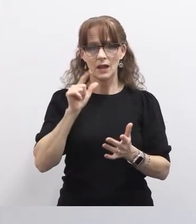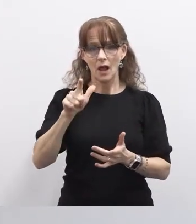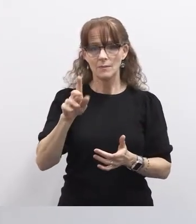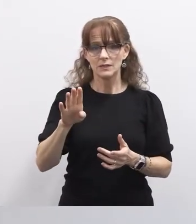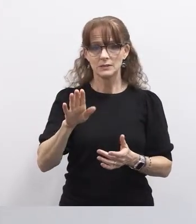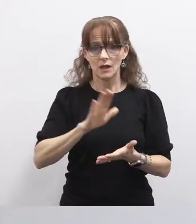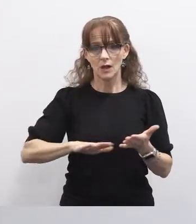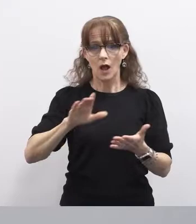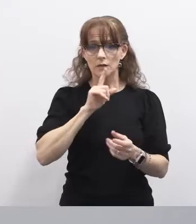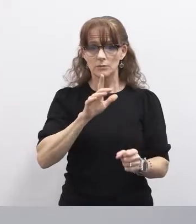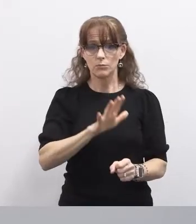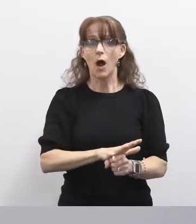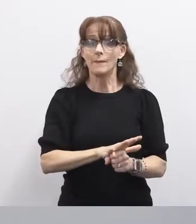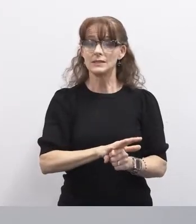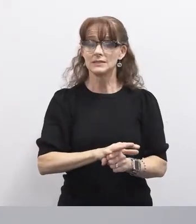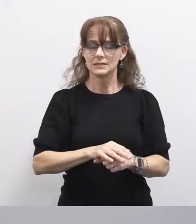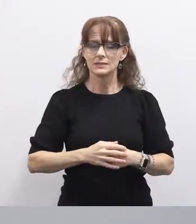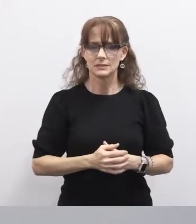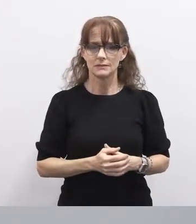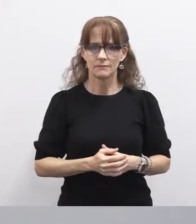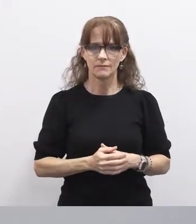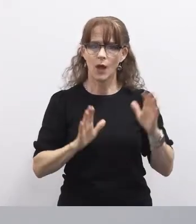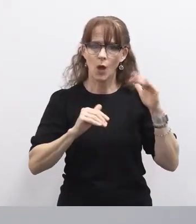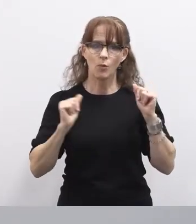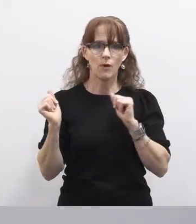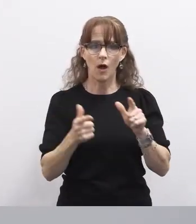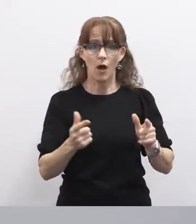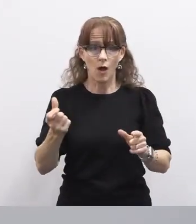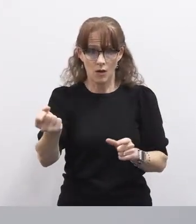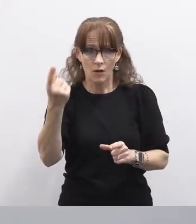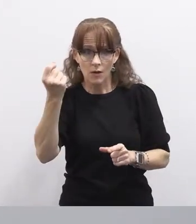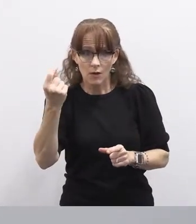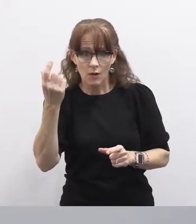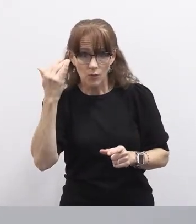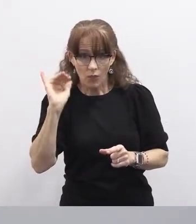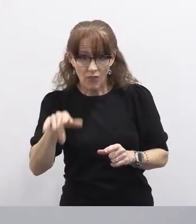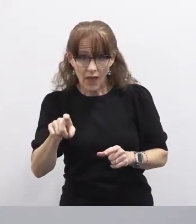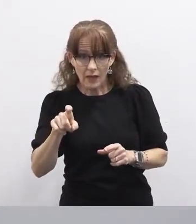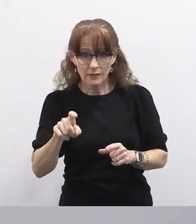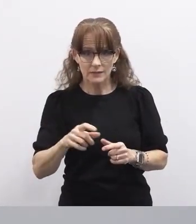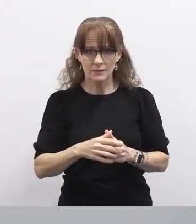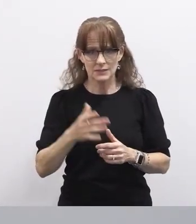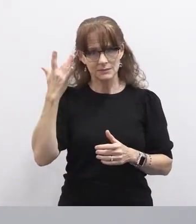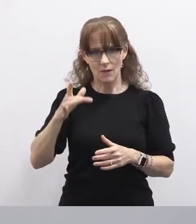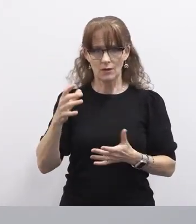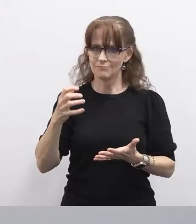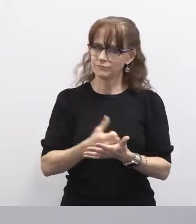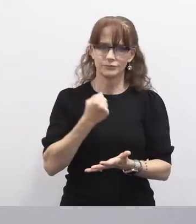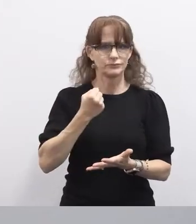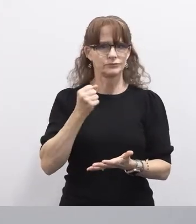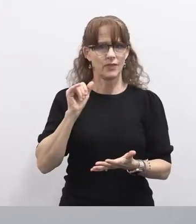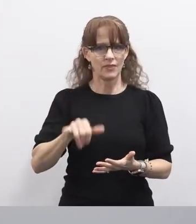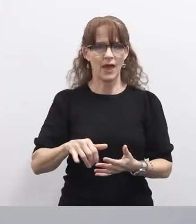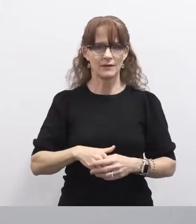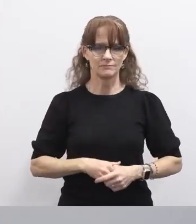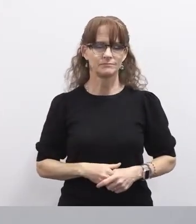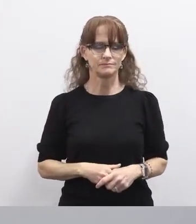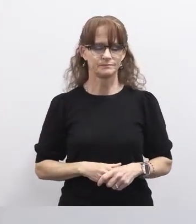Beach College Promise. Yes. I hope everybody knows about that. But you're so smart to be taking advantage